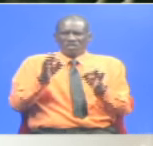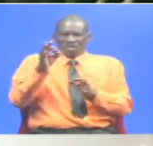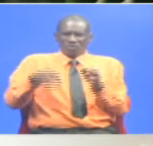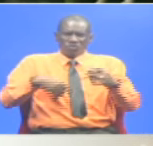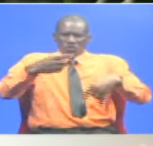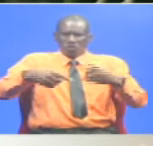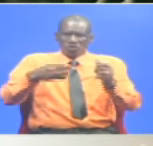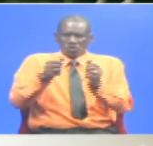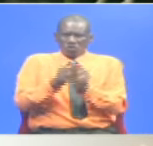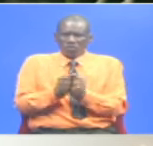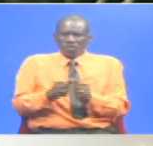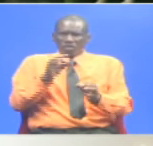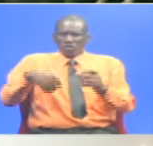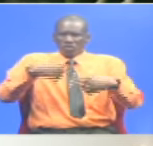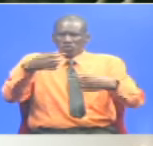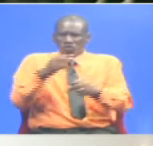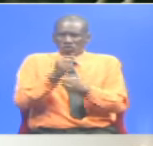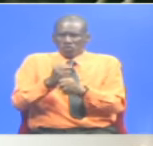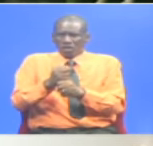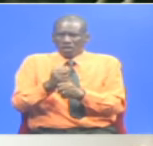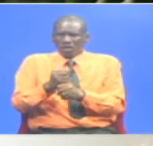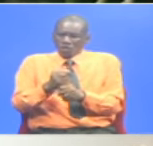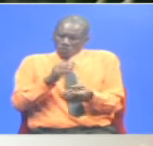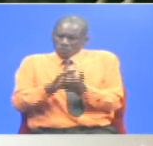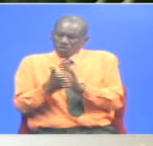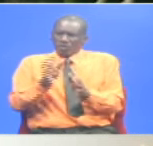if you continue to operate within a vacuum,